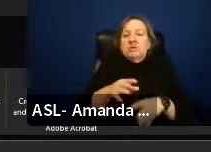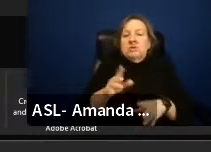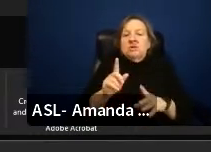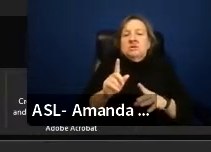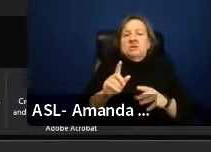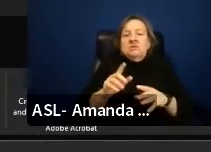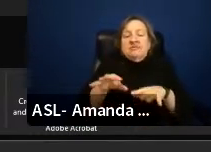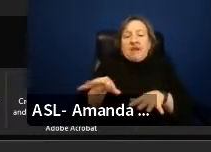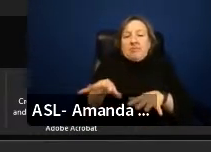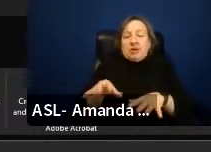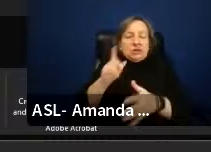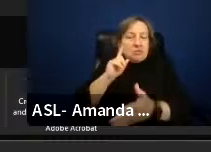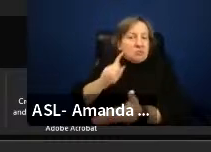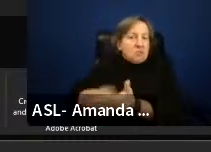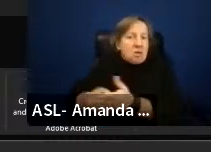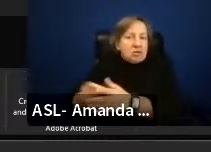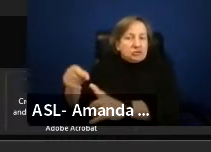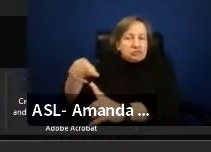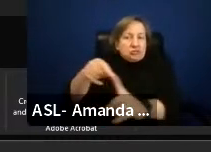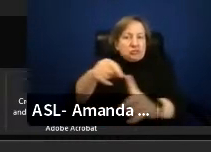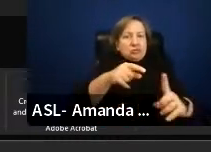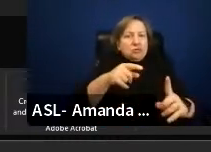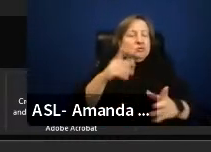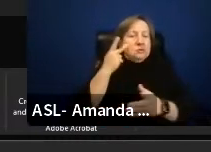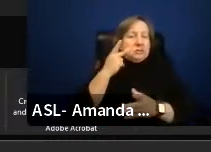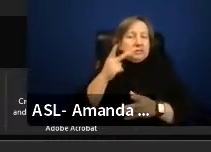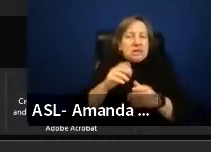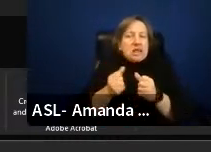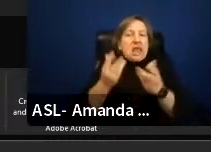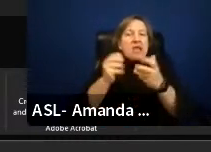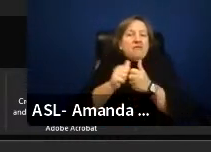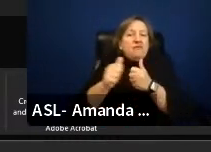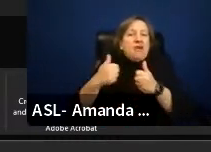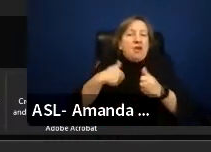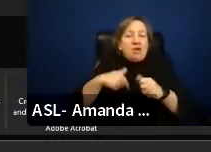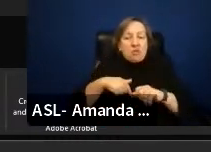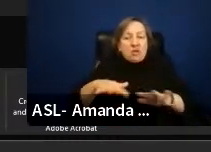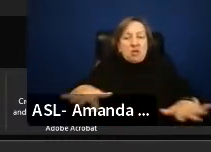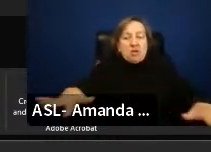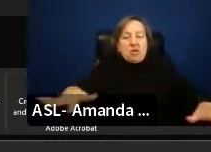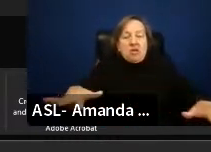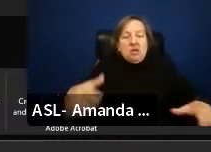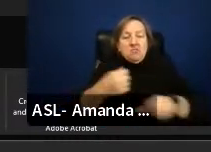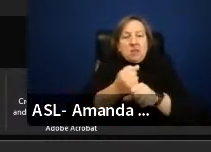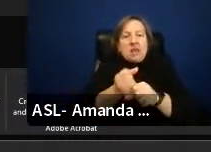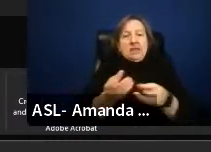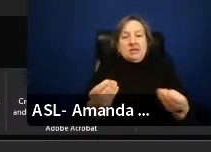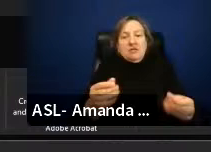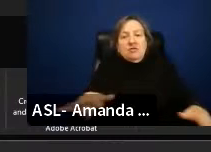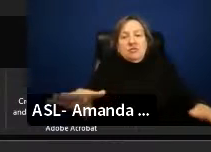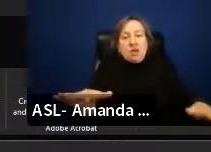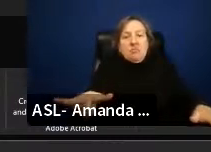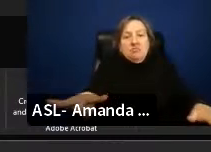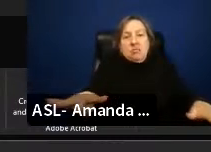of thing to determine, okay, how far are we causing the ground to move?